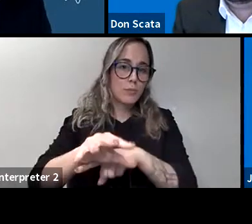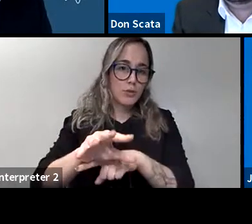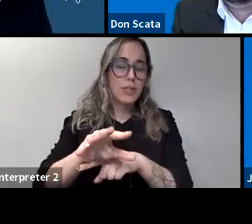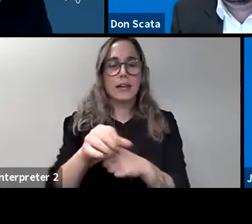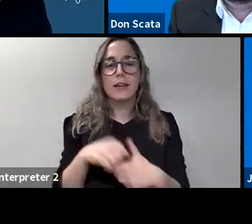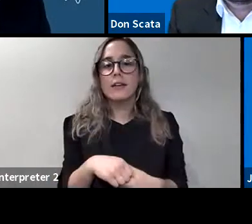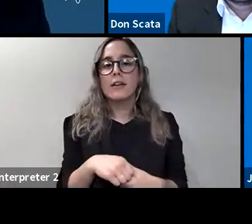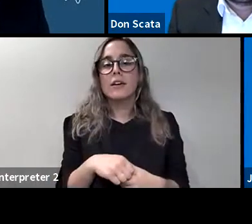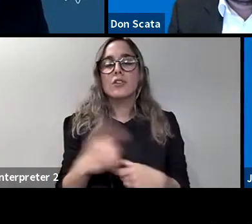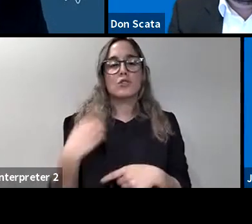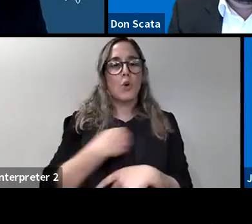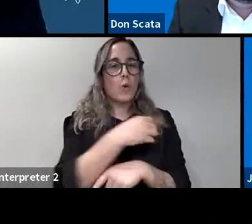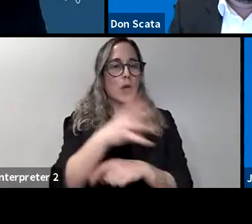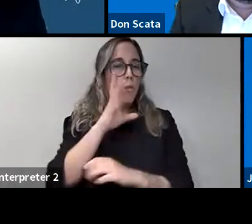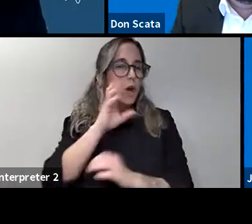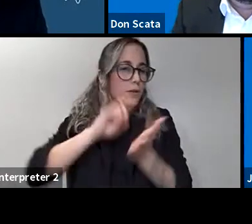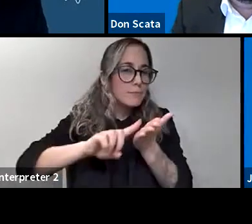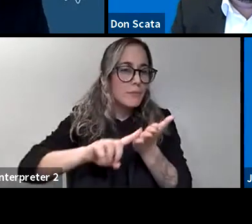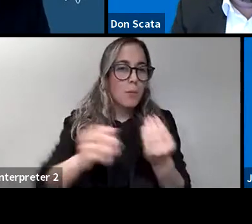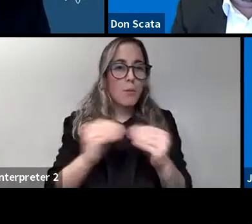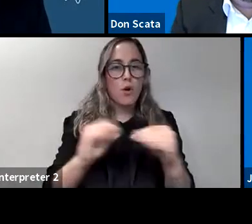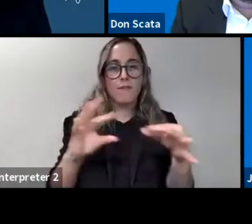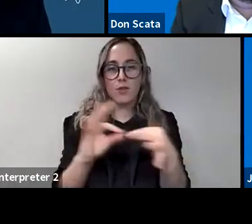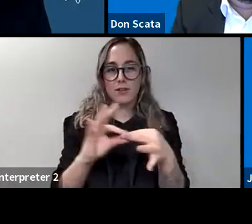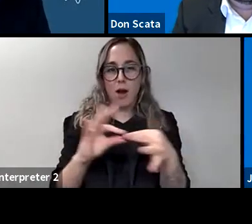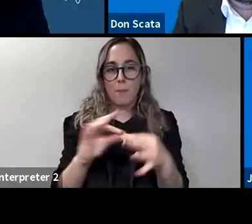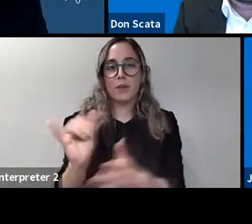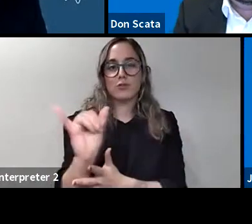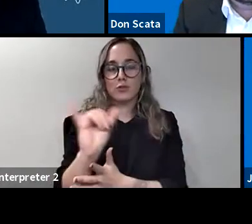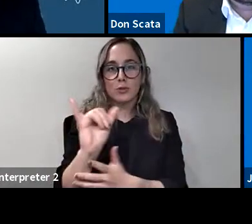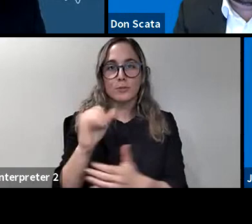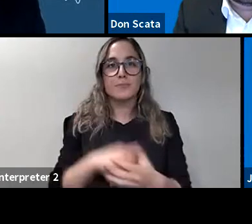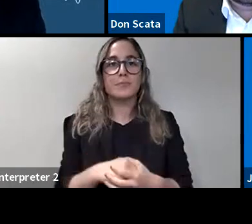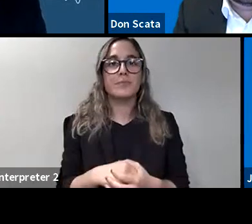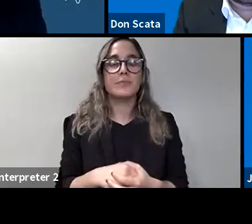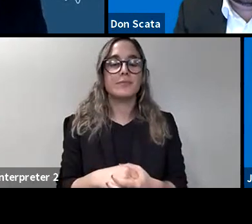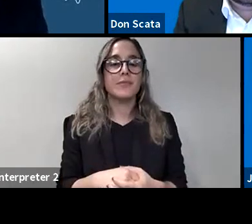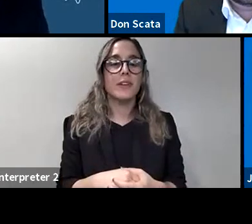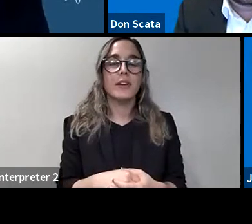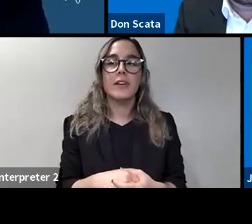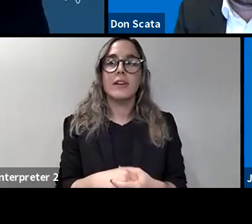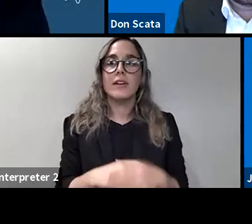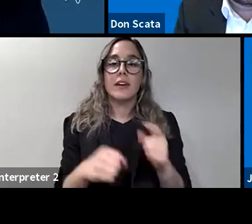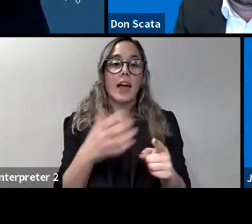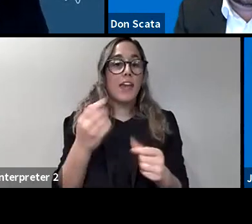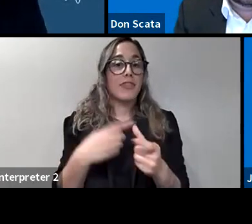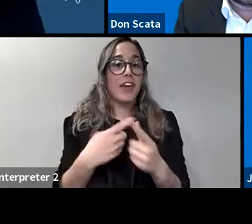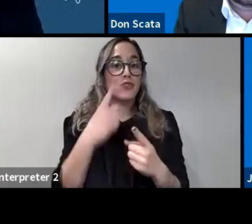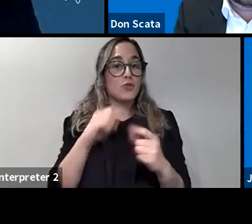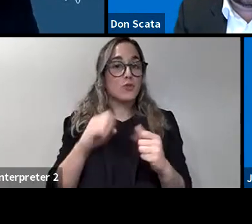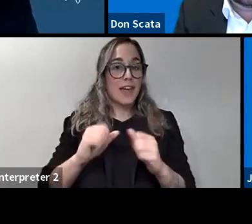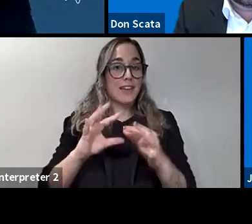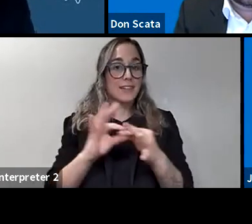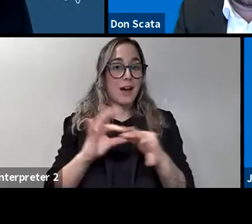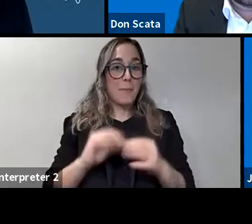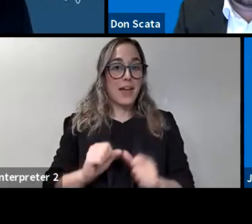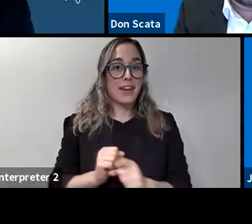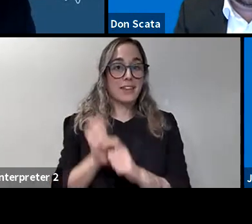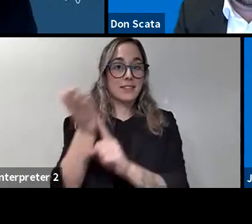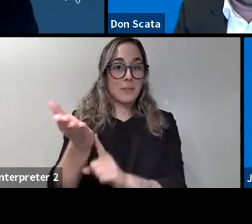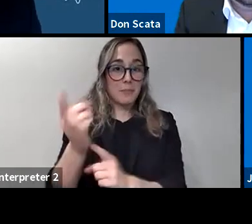comments, you know, on the FAA's noise research program and the survey. And you could submit those to the Federal Register